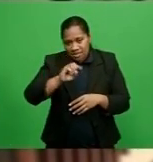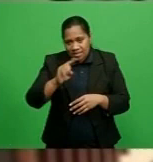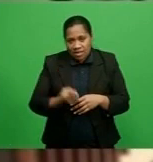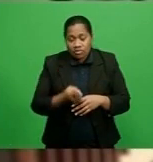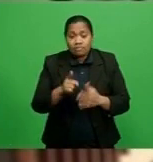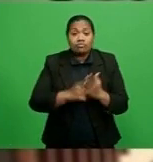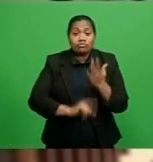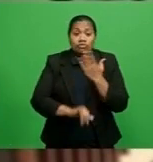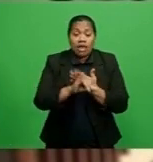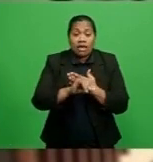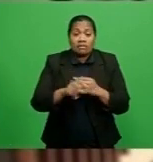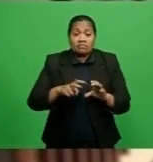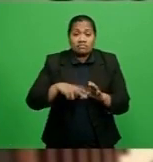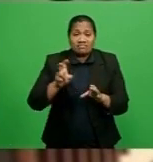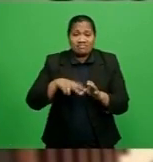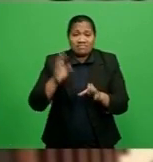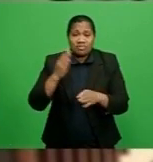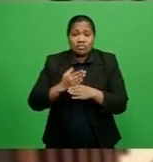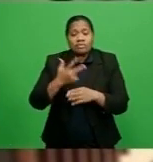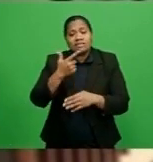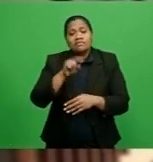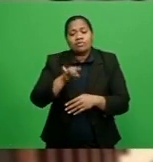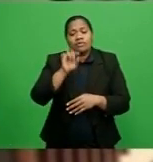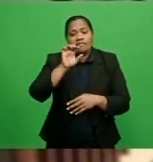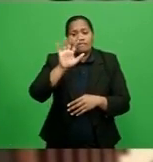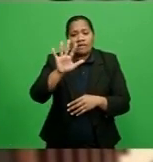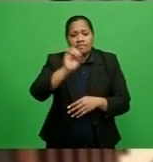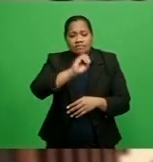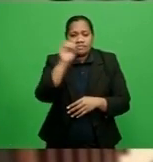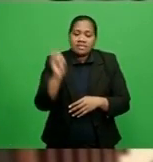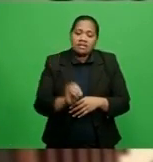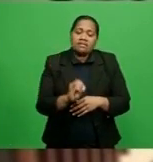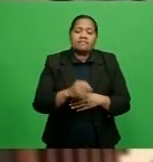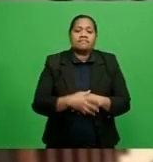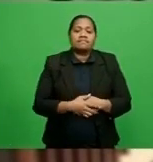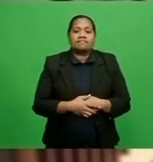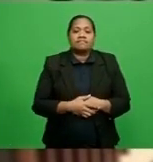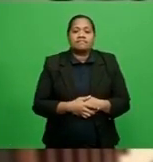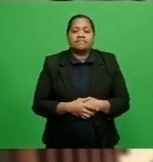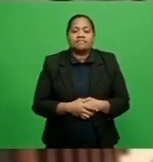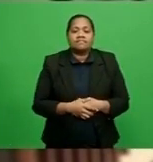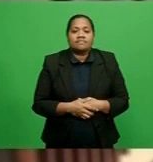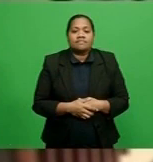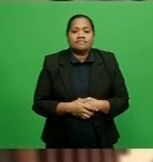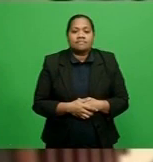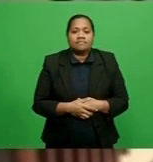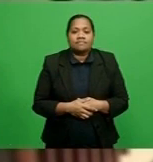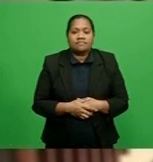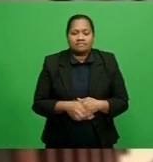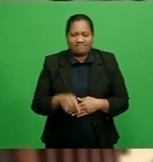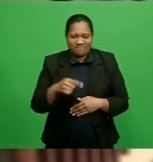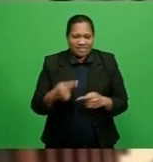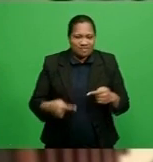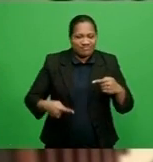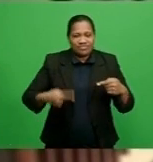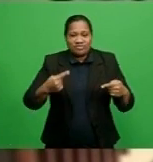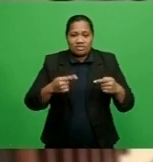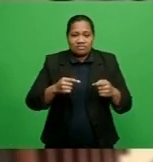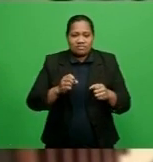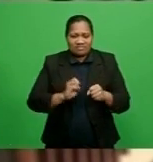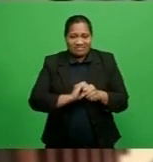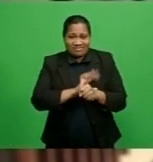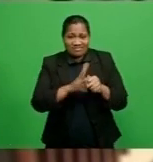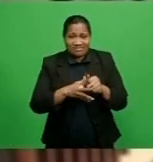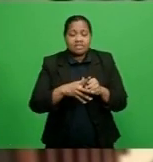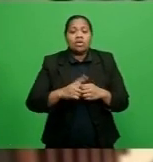unemployment rate of 7.5% also beat expectations. The battle against the virus also continues across the